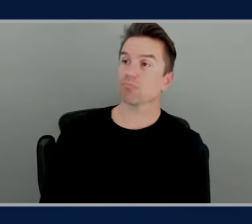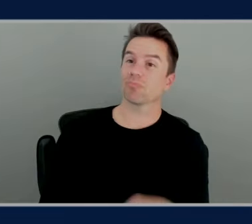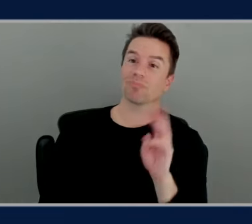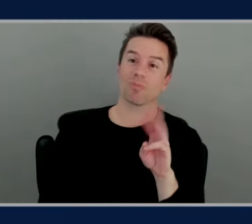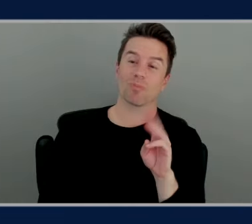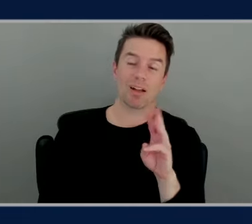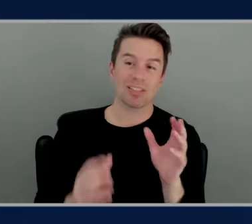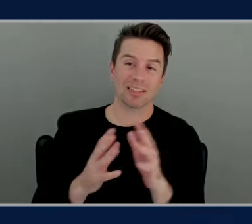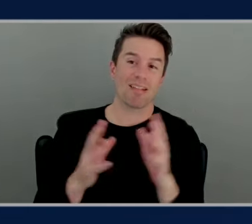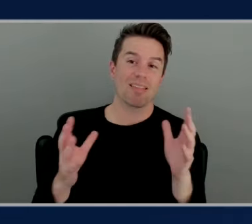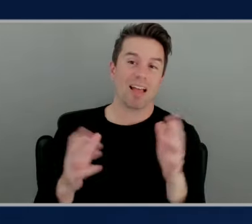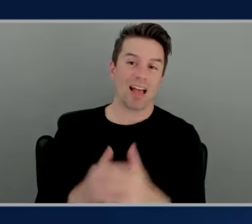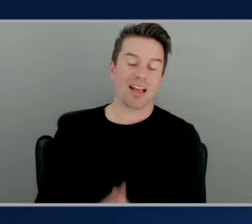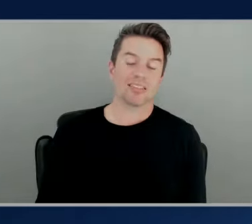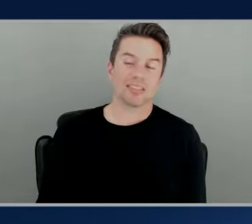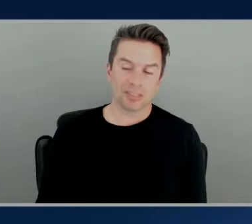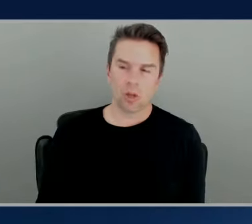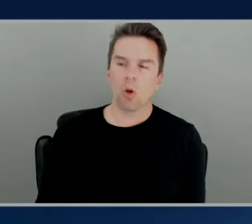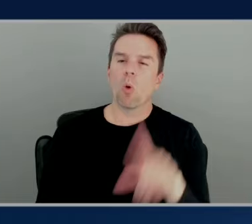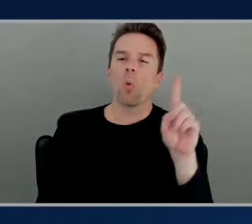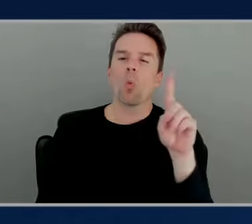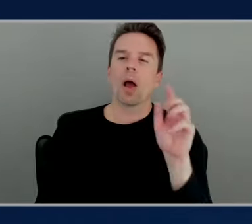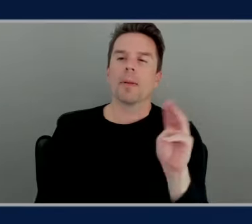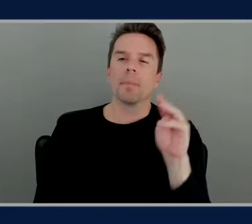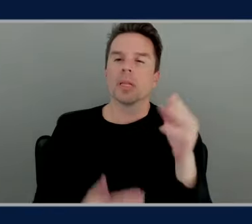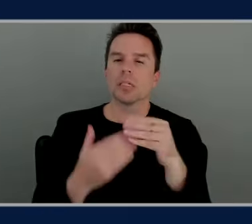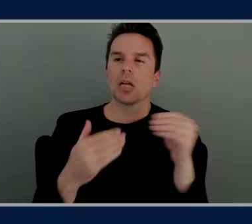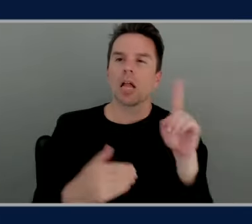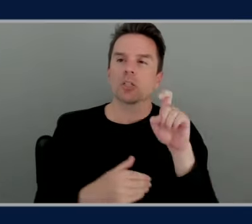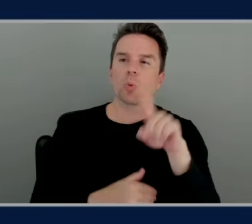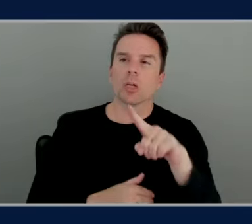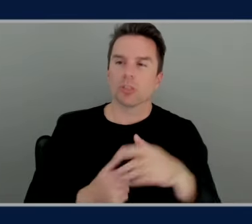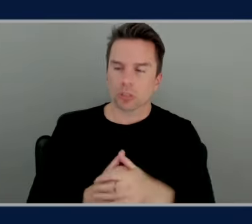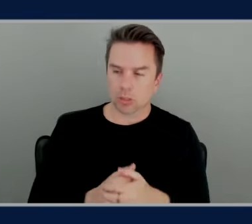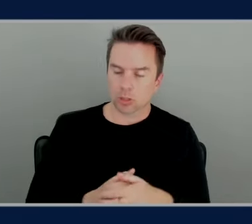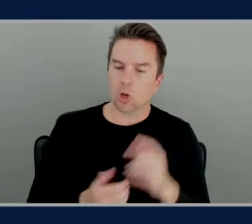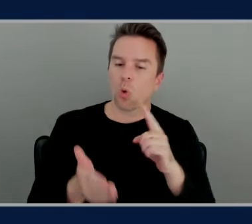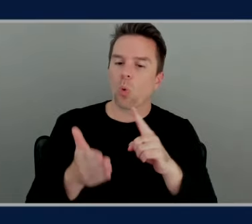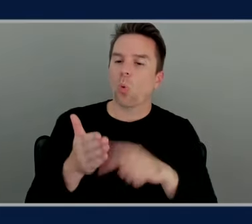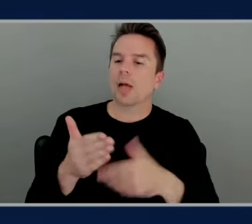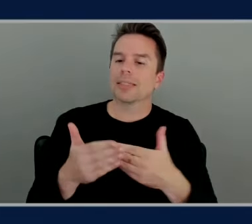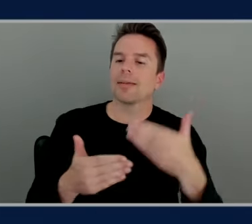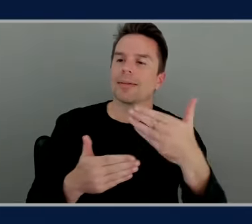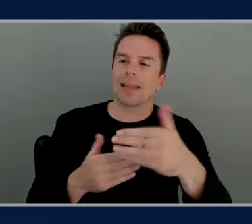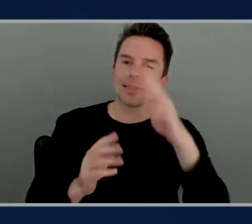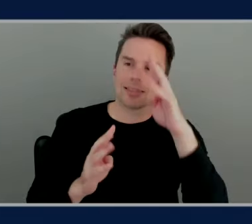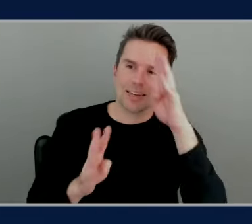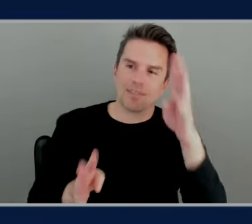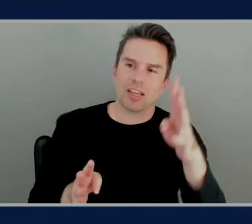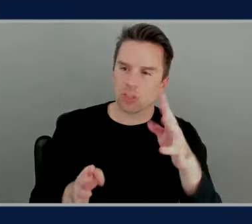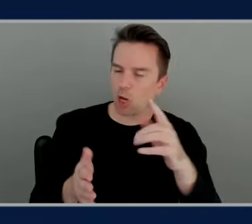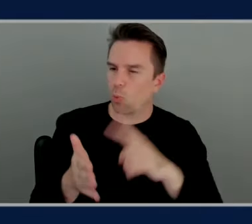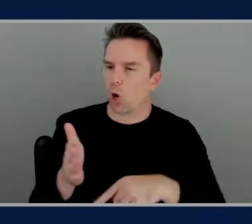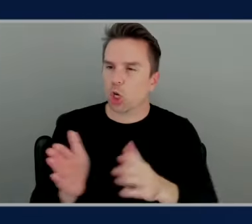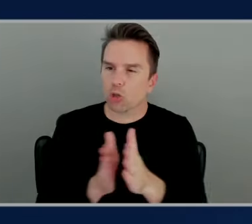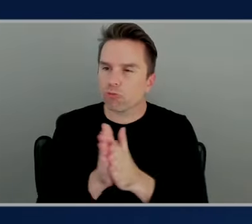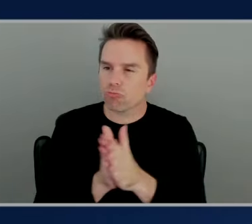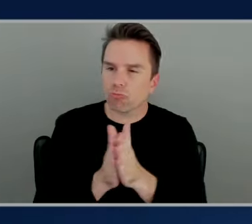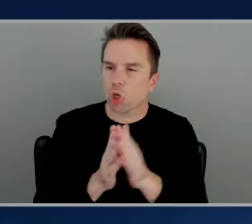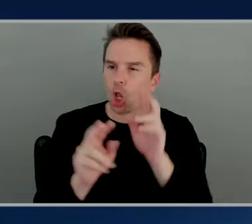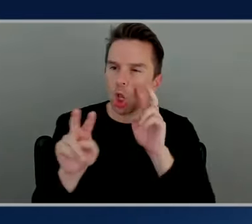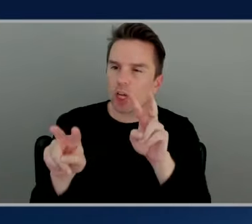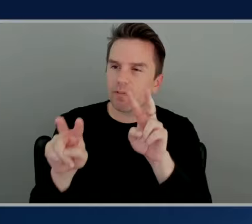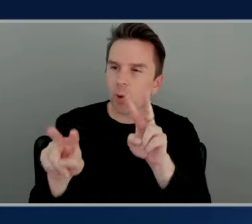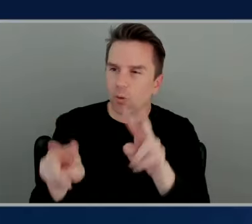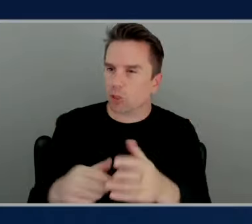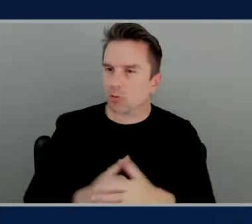question. What are you most looking forward to innovating next? You know, what's that next think big idea that you might be munging